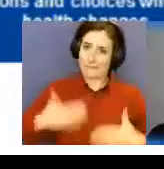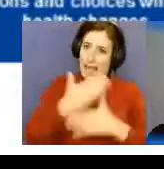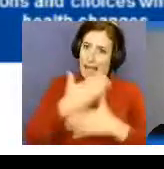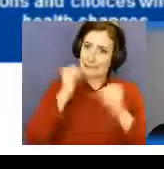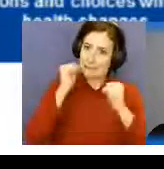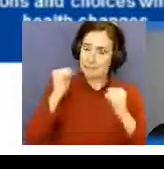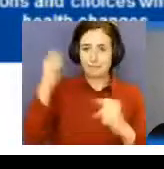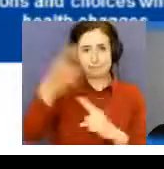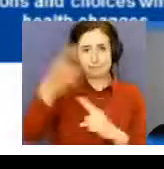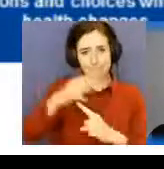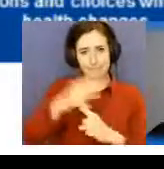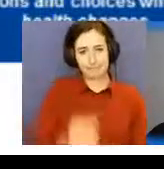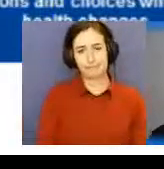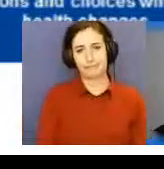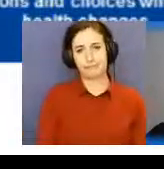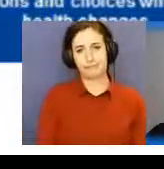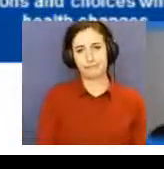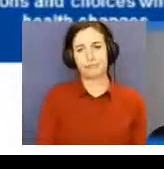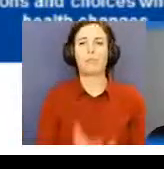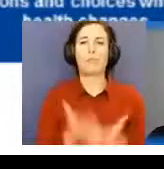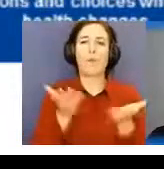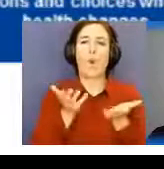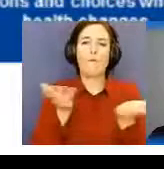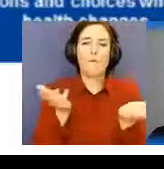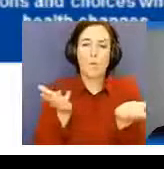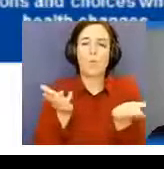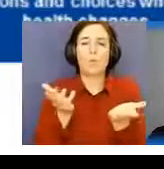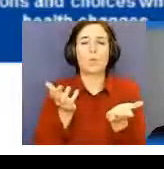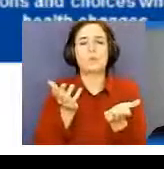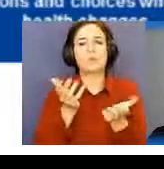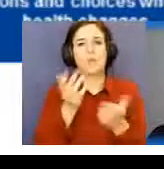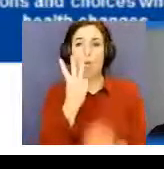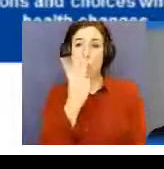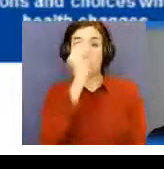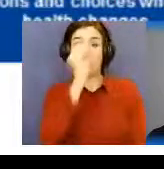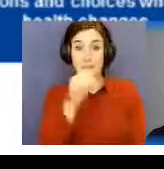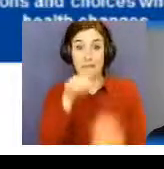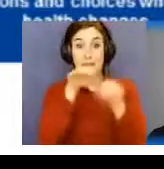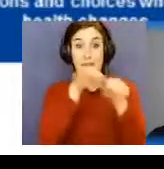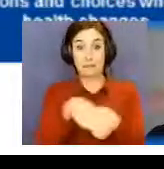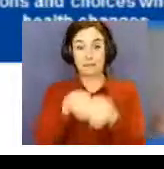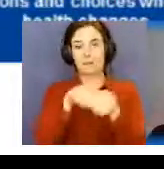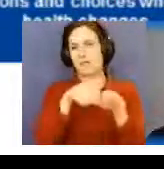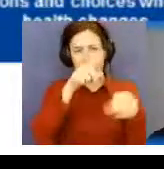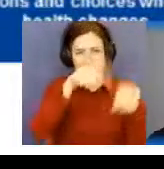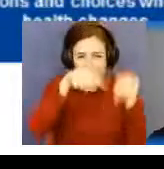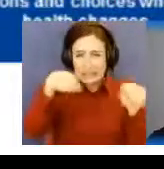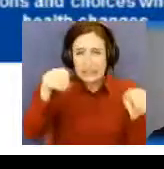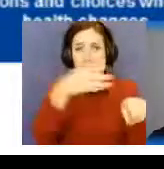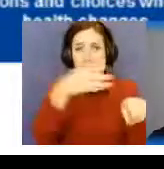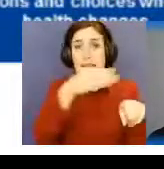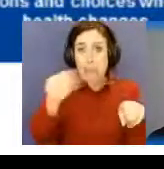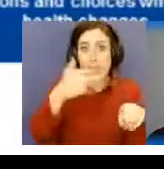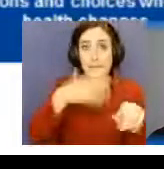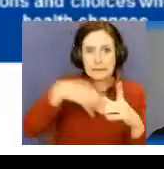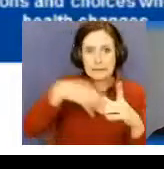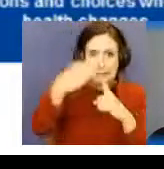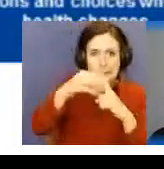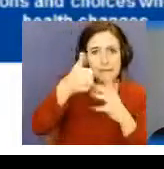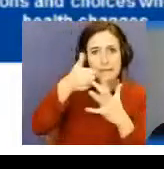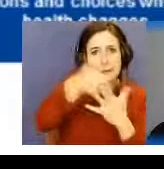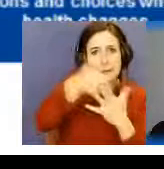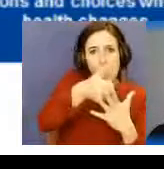course, there's lots of nuances within this 30%. Some of these individuals will require specialist support. The majority will